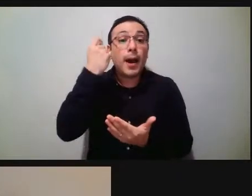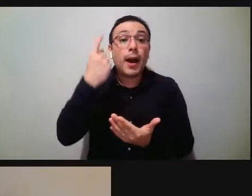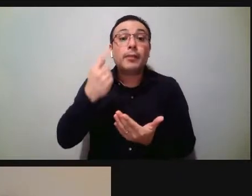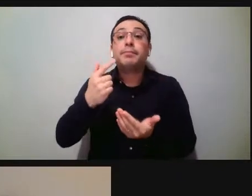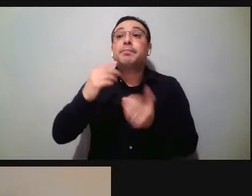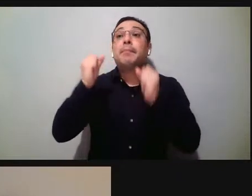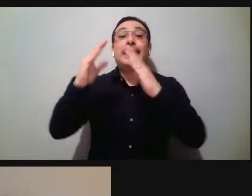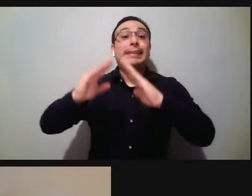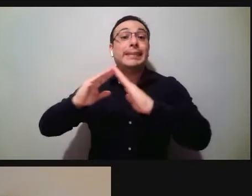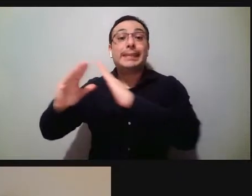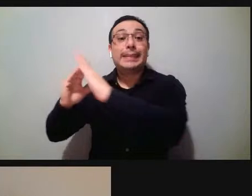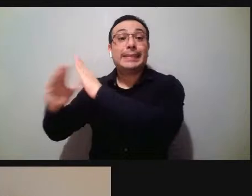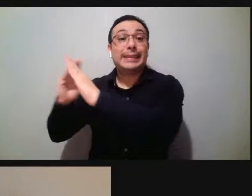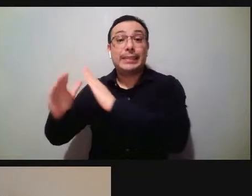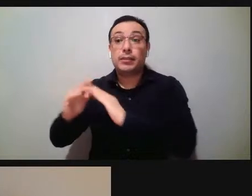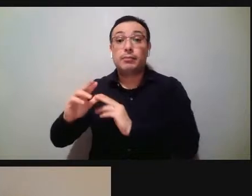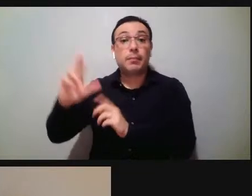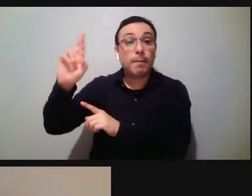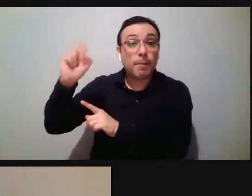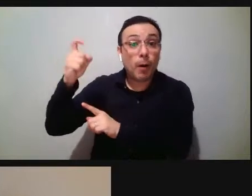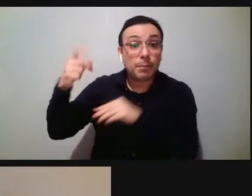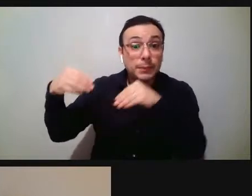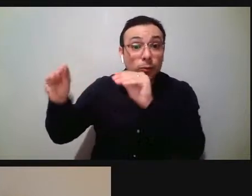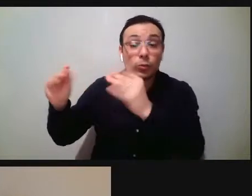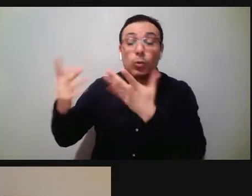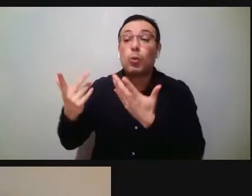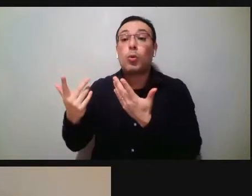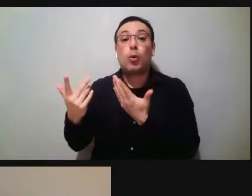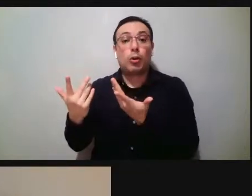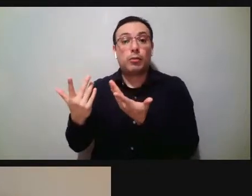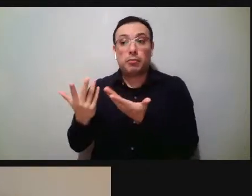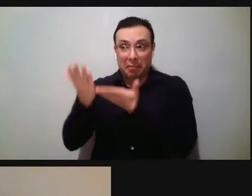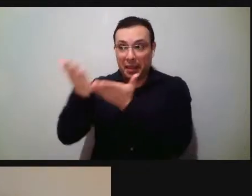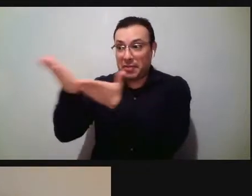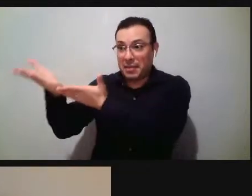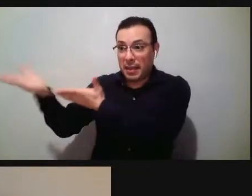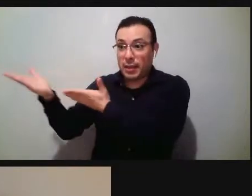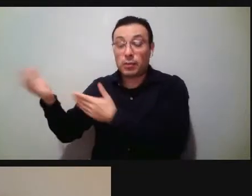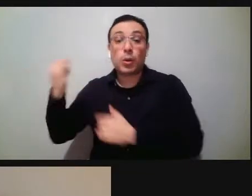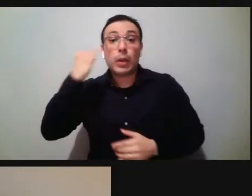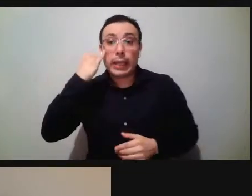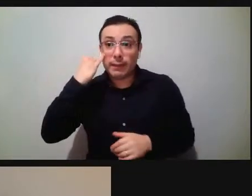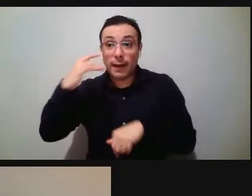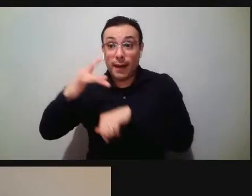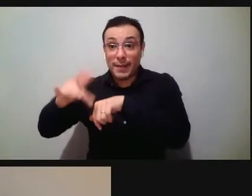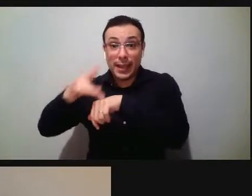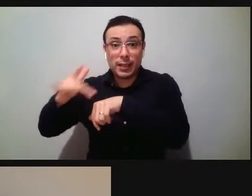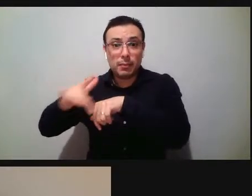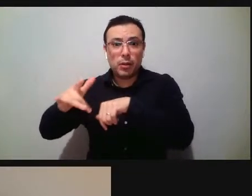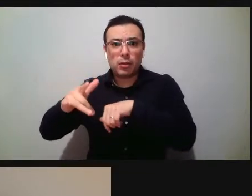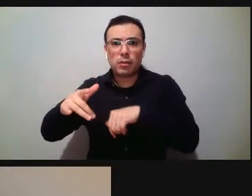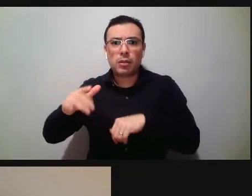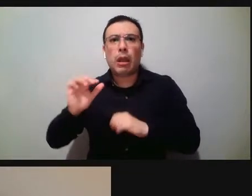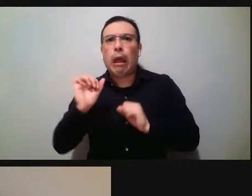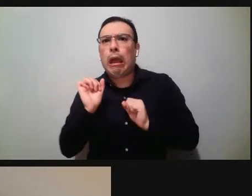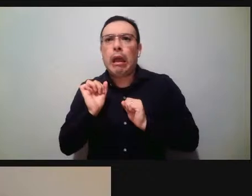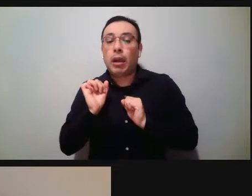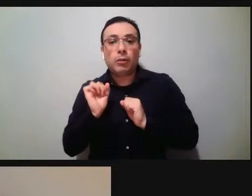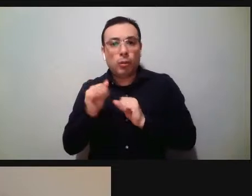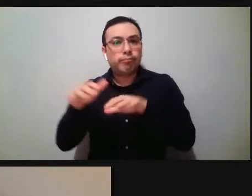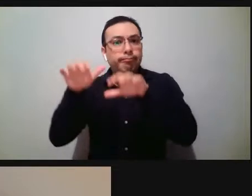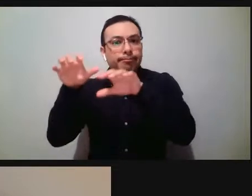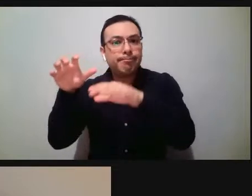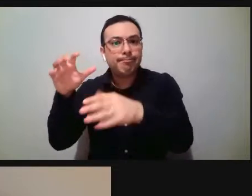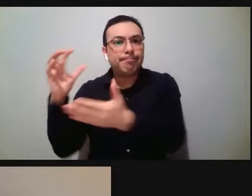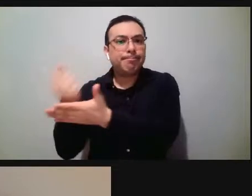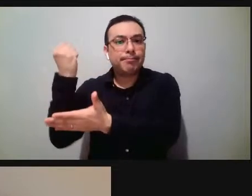places. And so if there are appointments available, I do think people should be more inclined to take those, particularly if you have